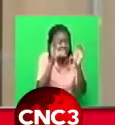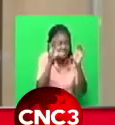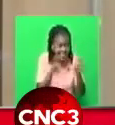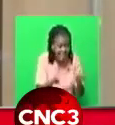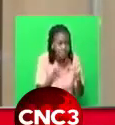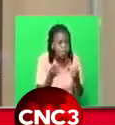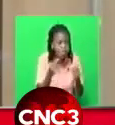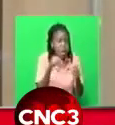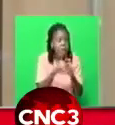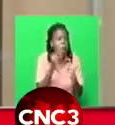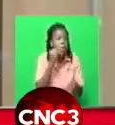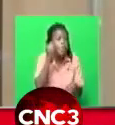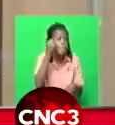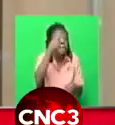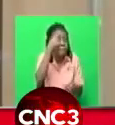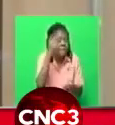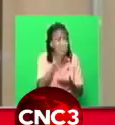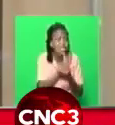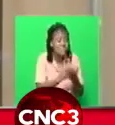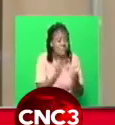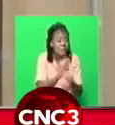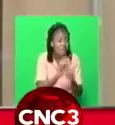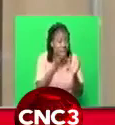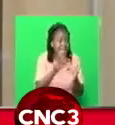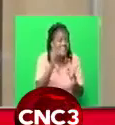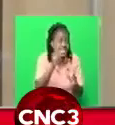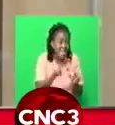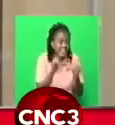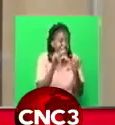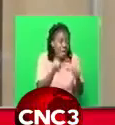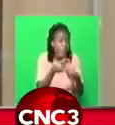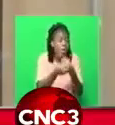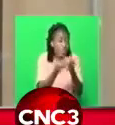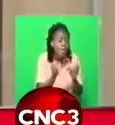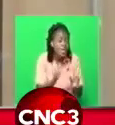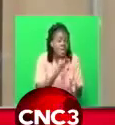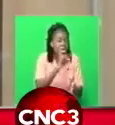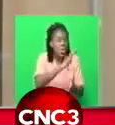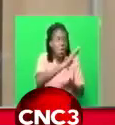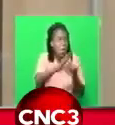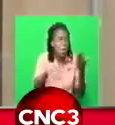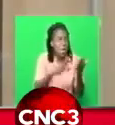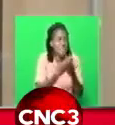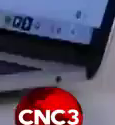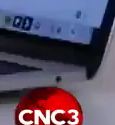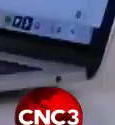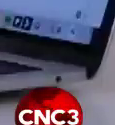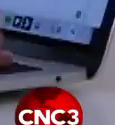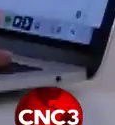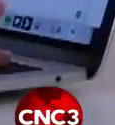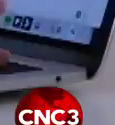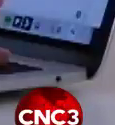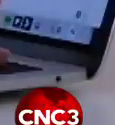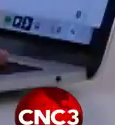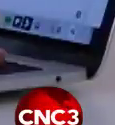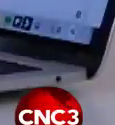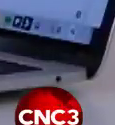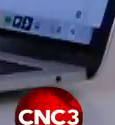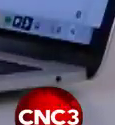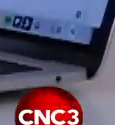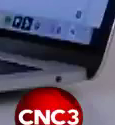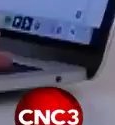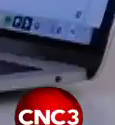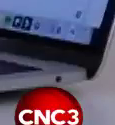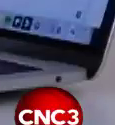worker whose work is determined not to be appropriate to be performed remotely be able to claim unequal treatment? She adds that